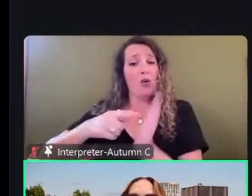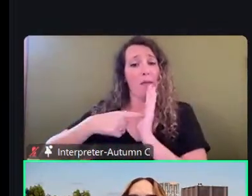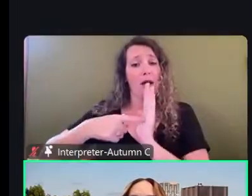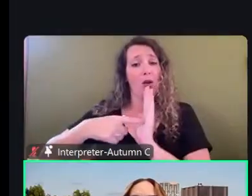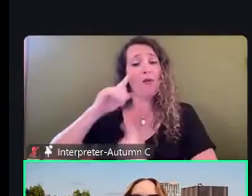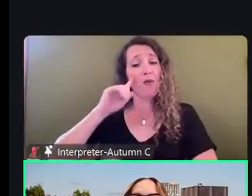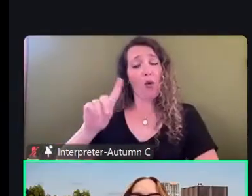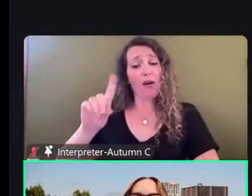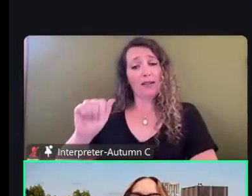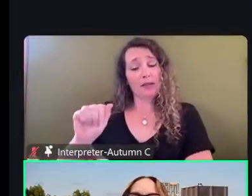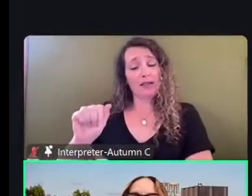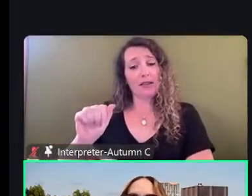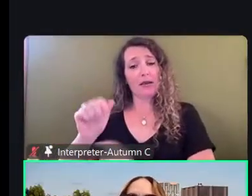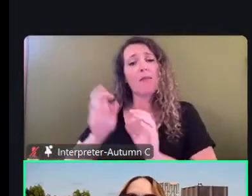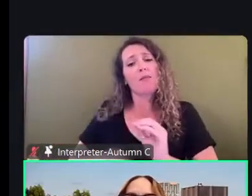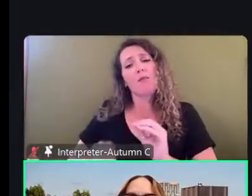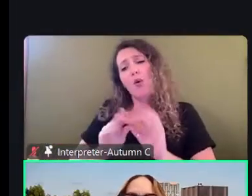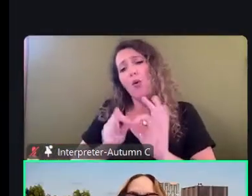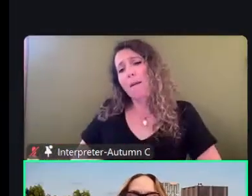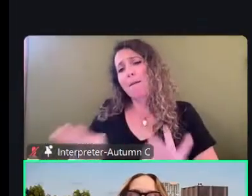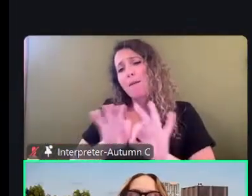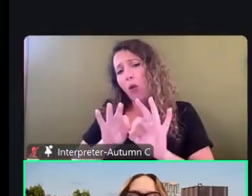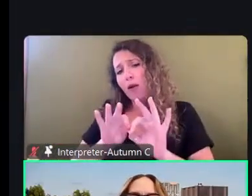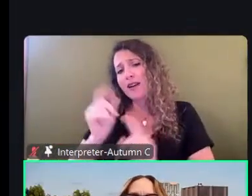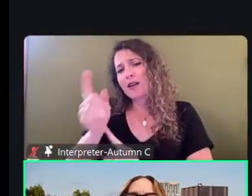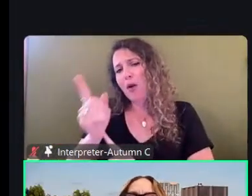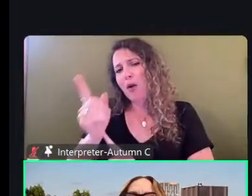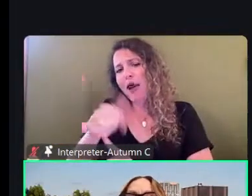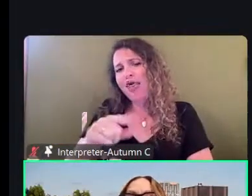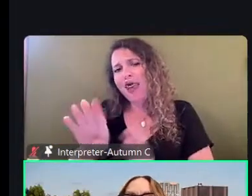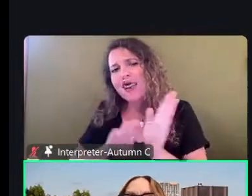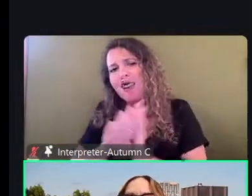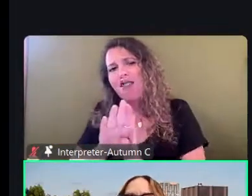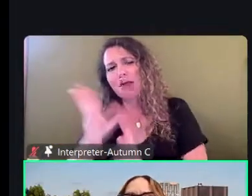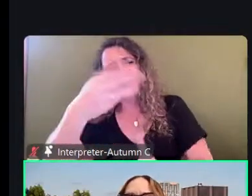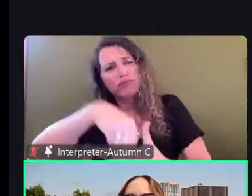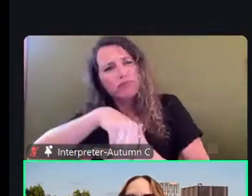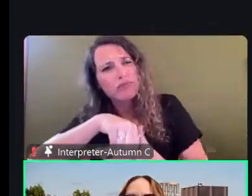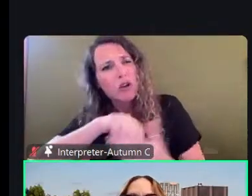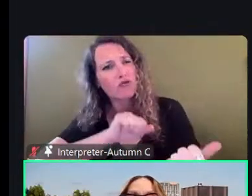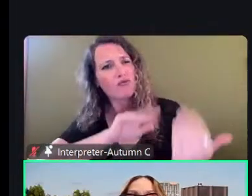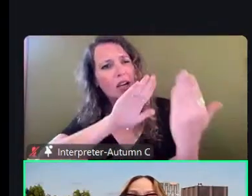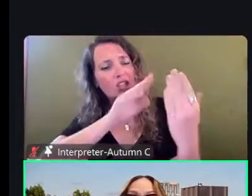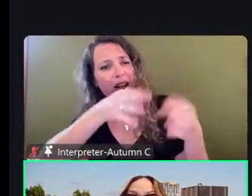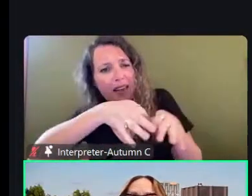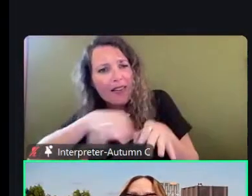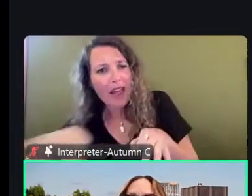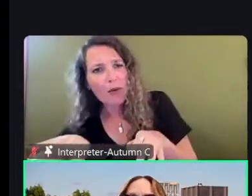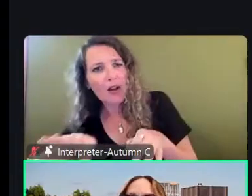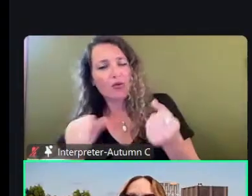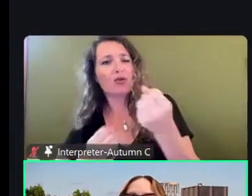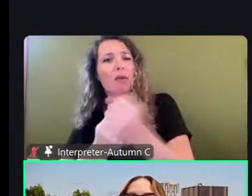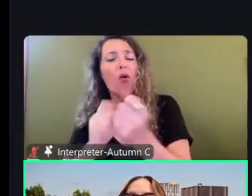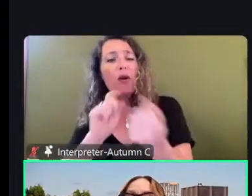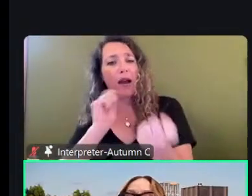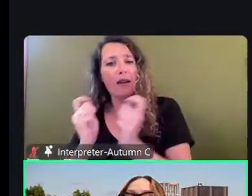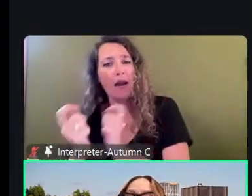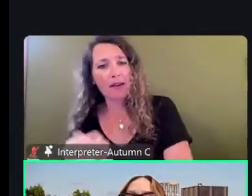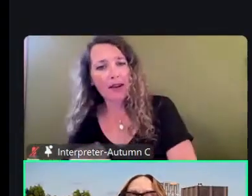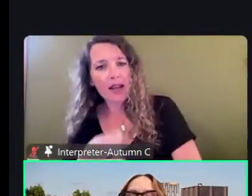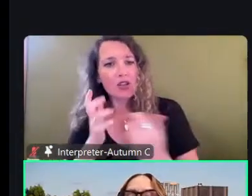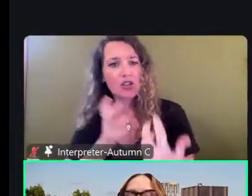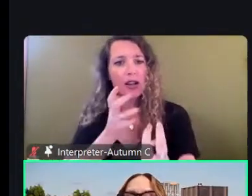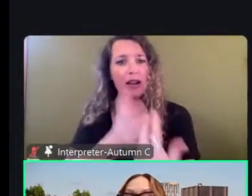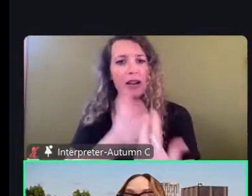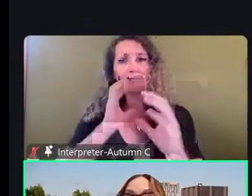more importantly, it all comes together in a capstone moment where they develop inclusive strategies and language to support accommodation and communicate